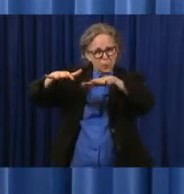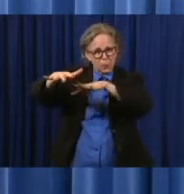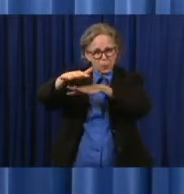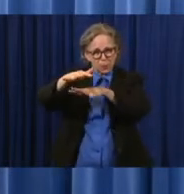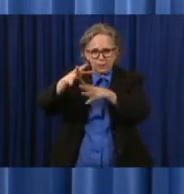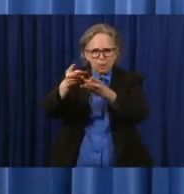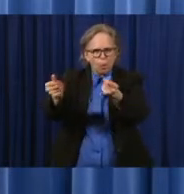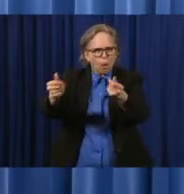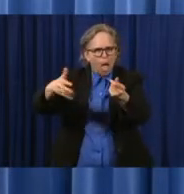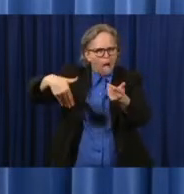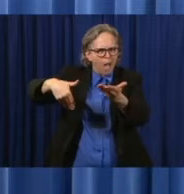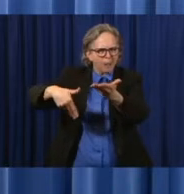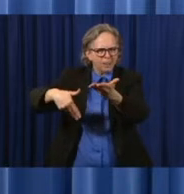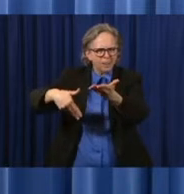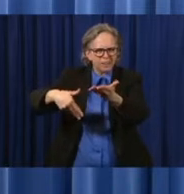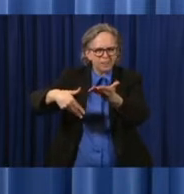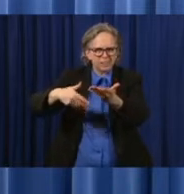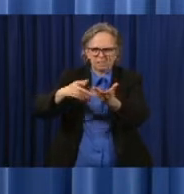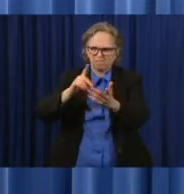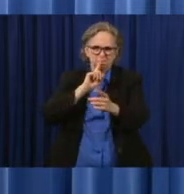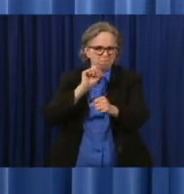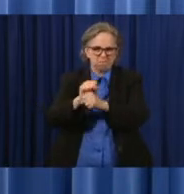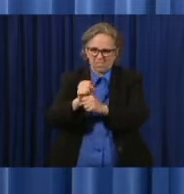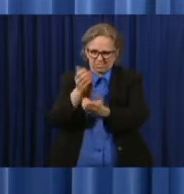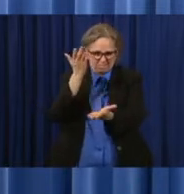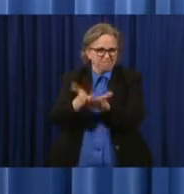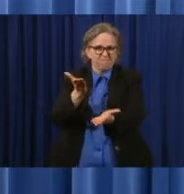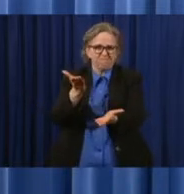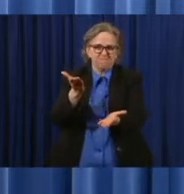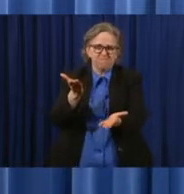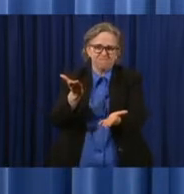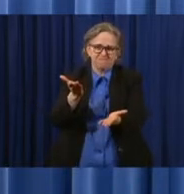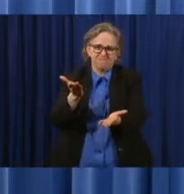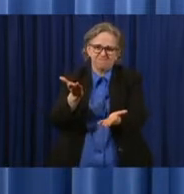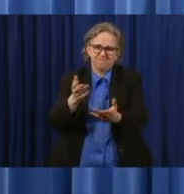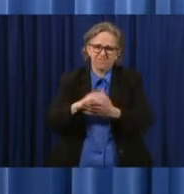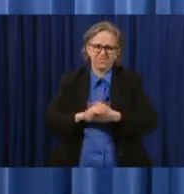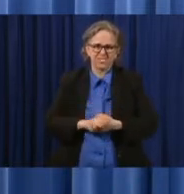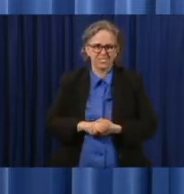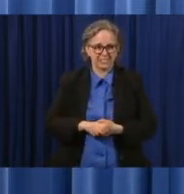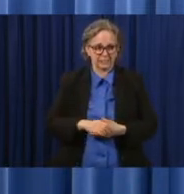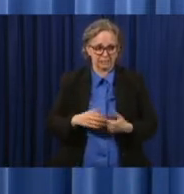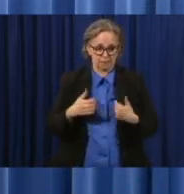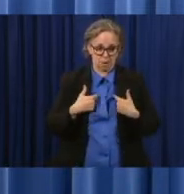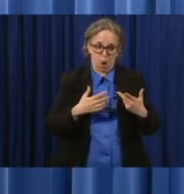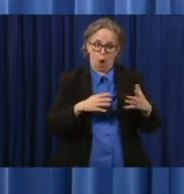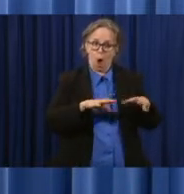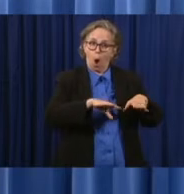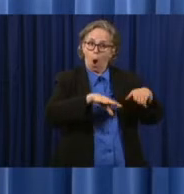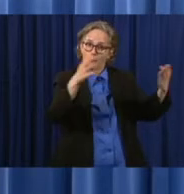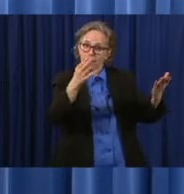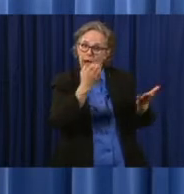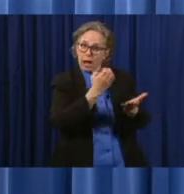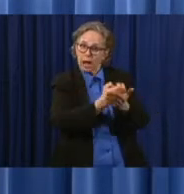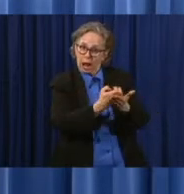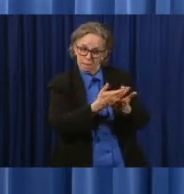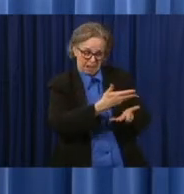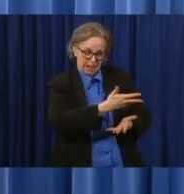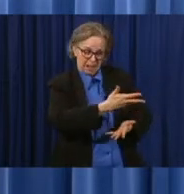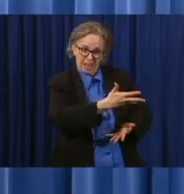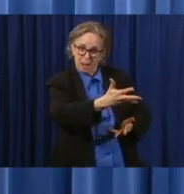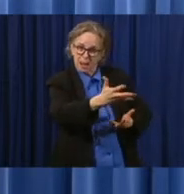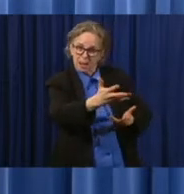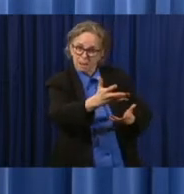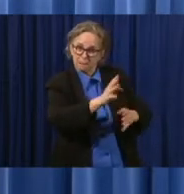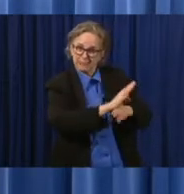simply not changed. And so if we are going to open up the economy, if we are going to get